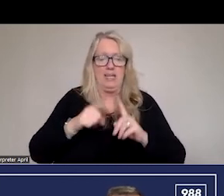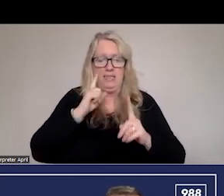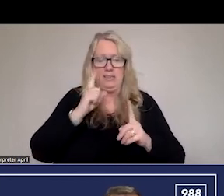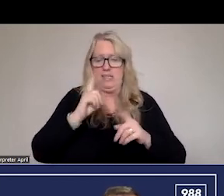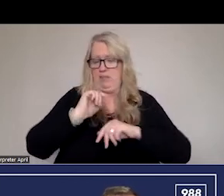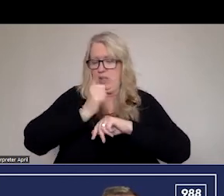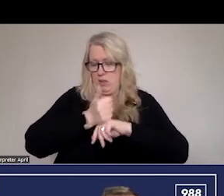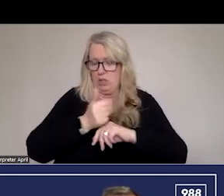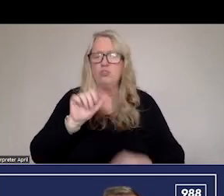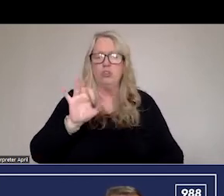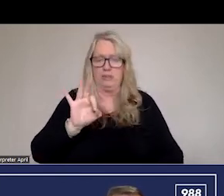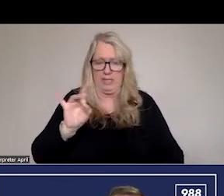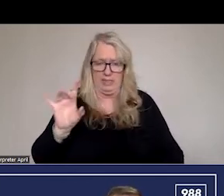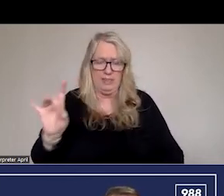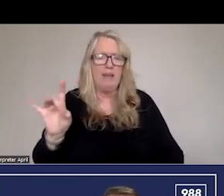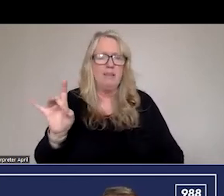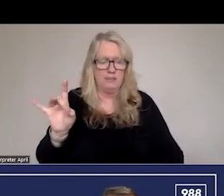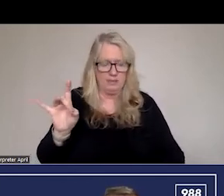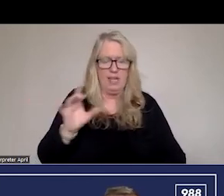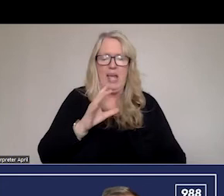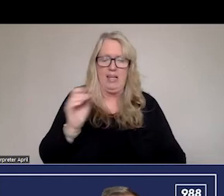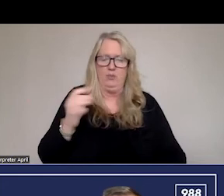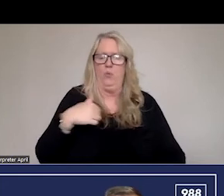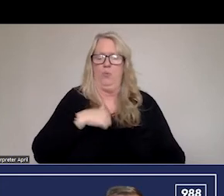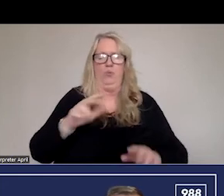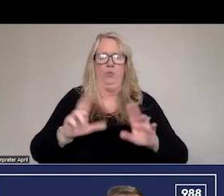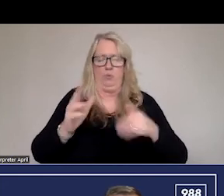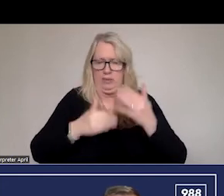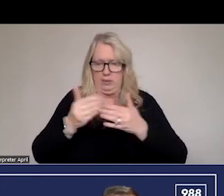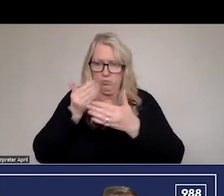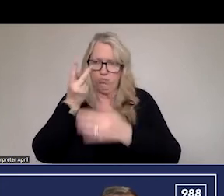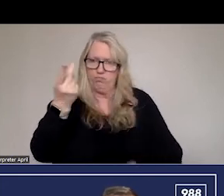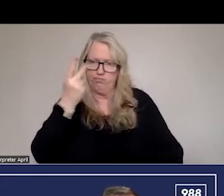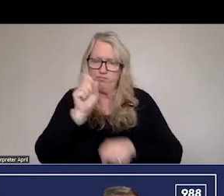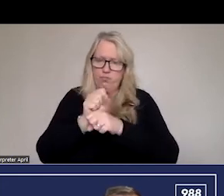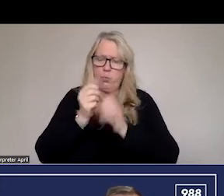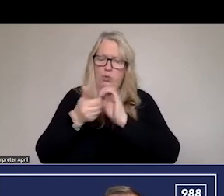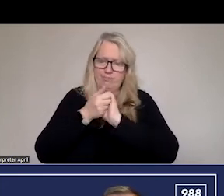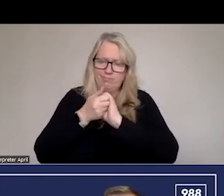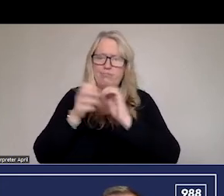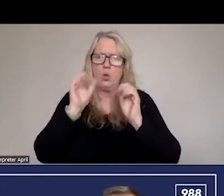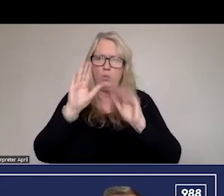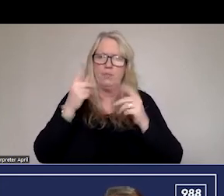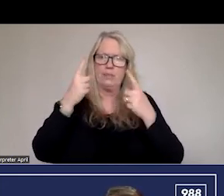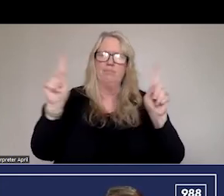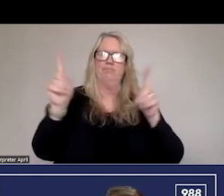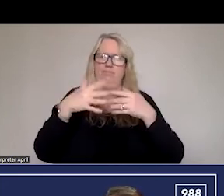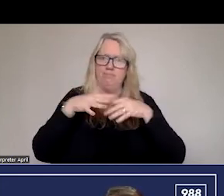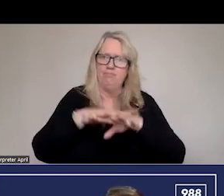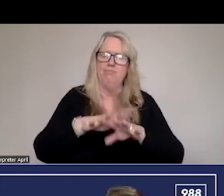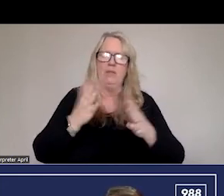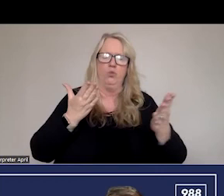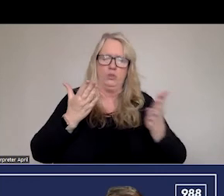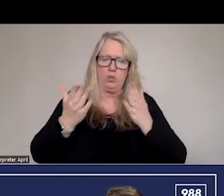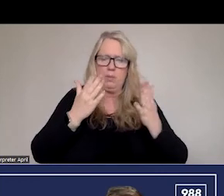launching a 988 initiative. And so we are going to be working closely with them to ensure successful integration of services,